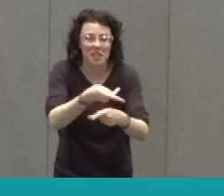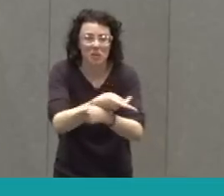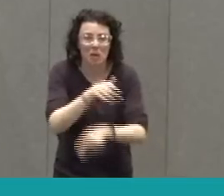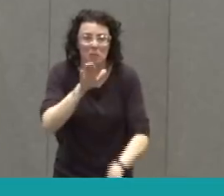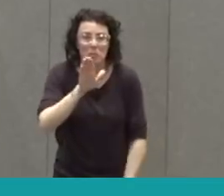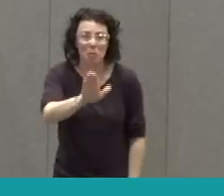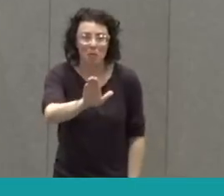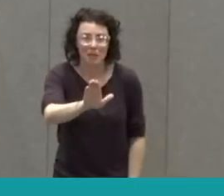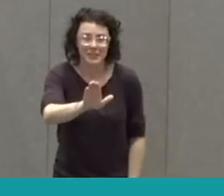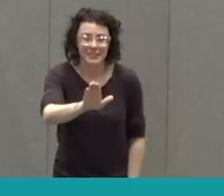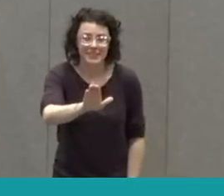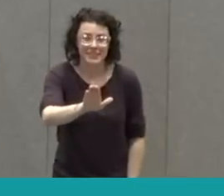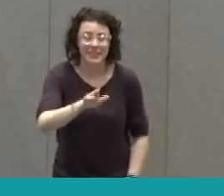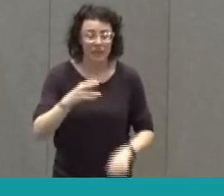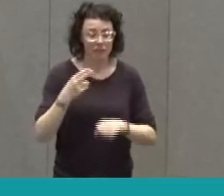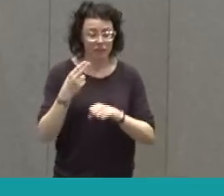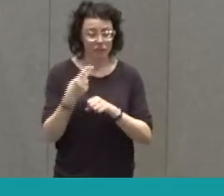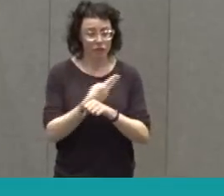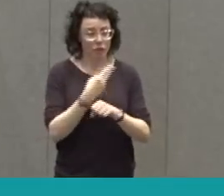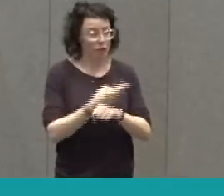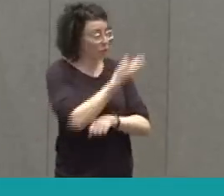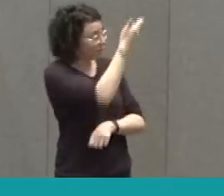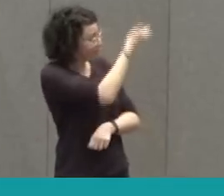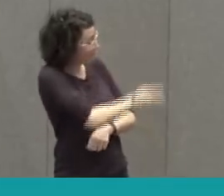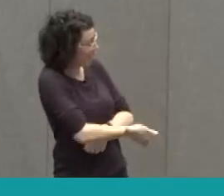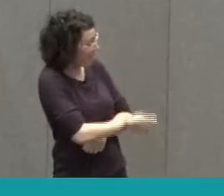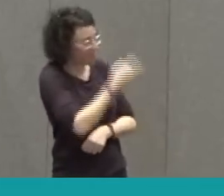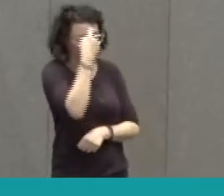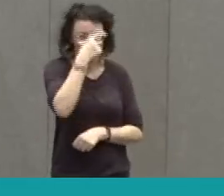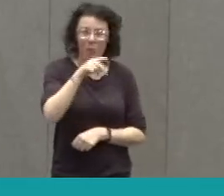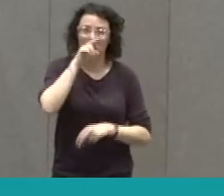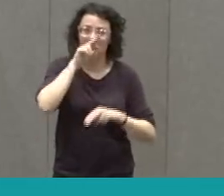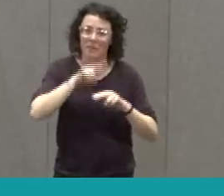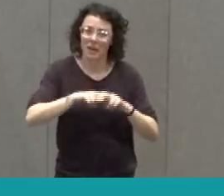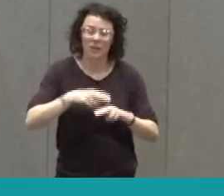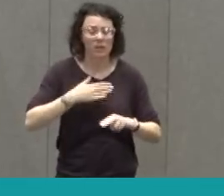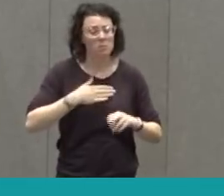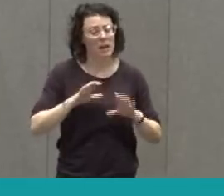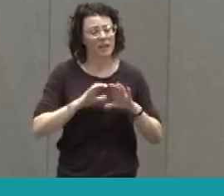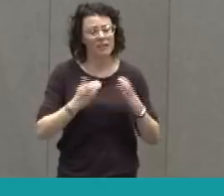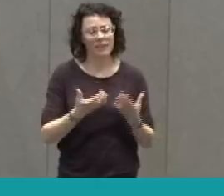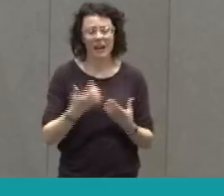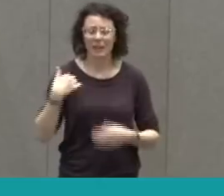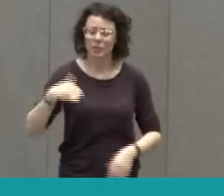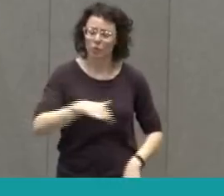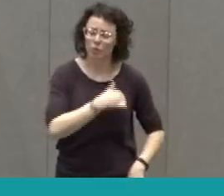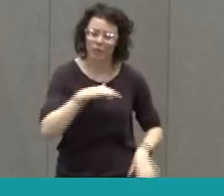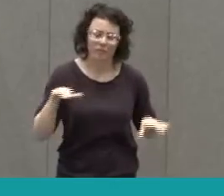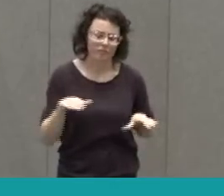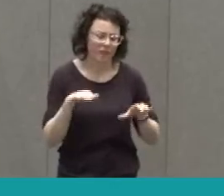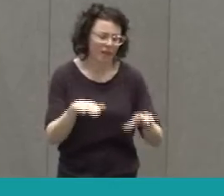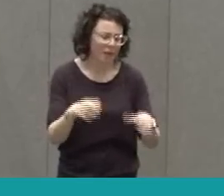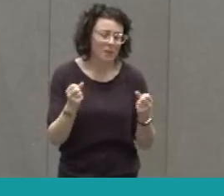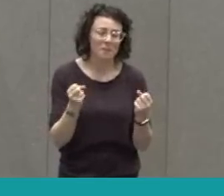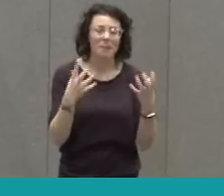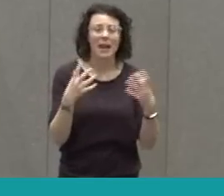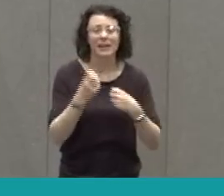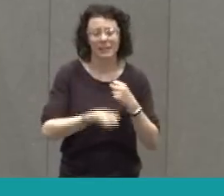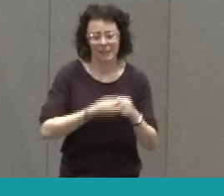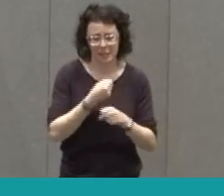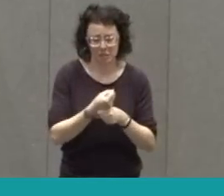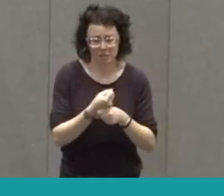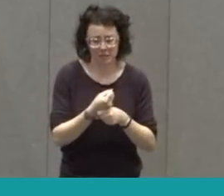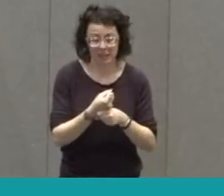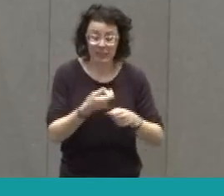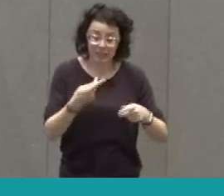that to have a fun time, because I've done this with my class many years and we have really enjoyed to figure out how many days old each